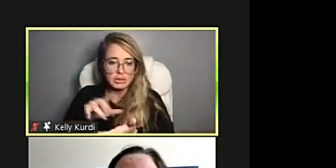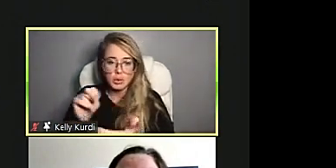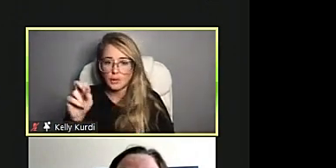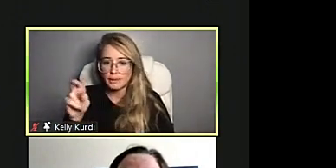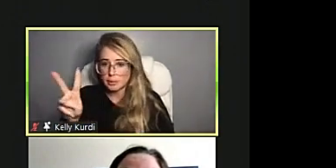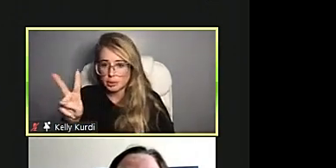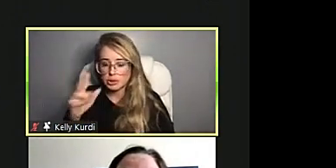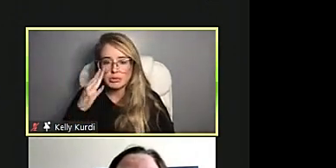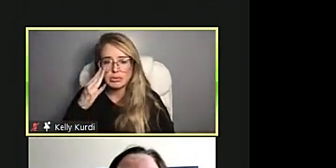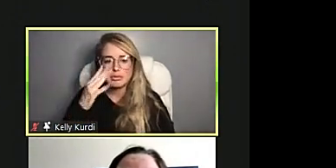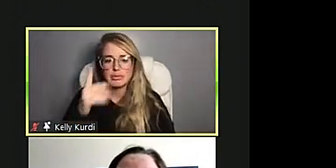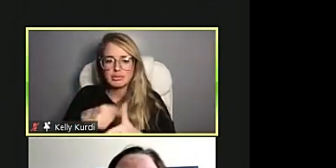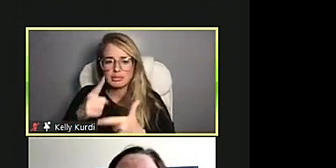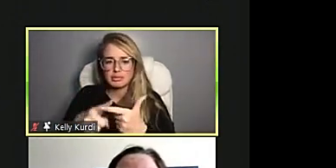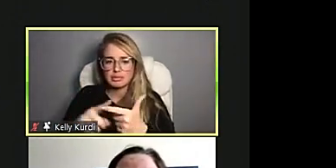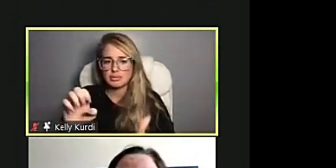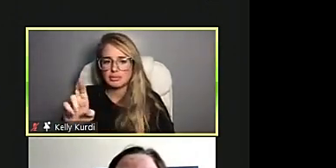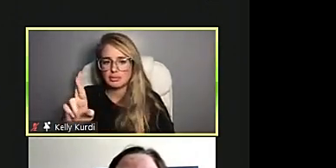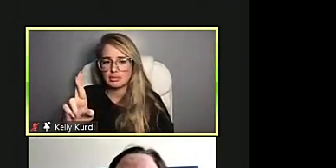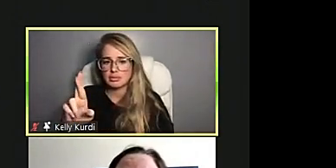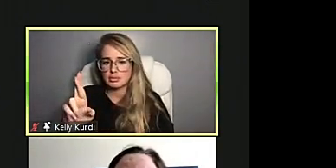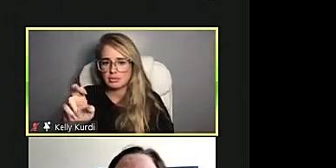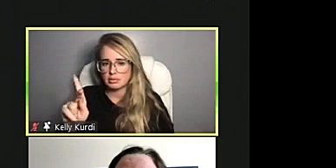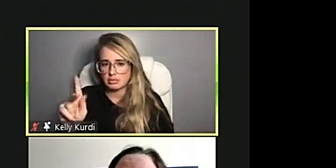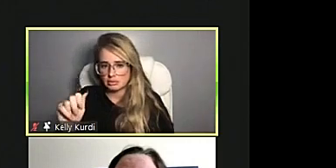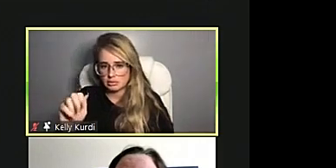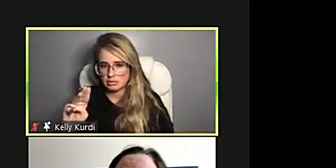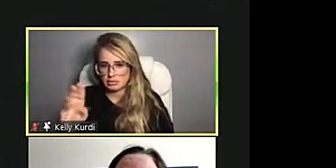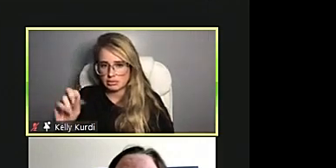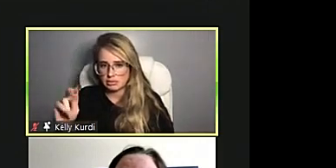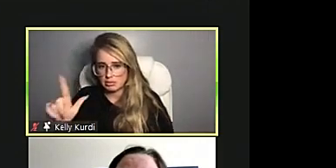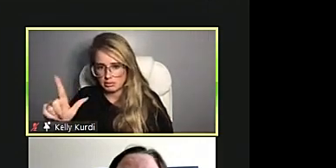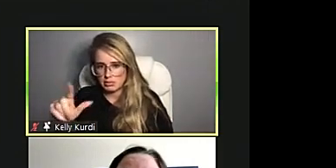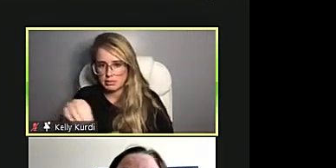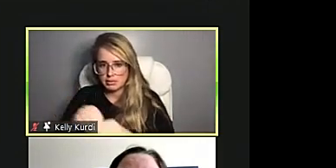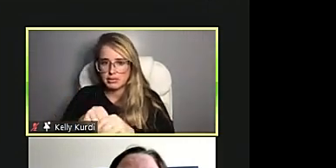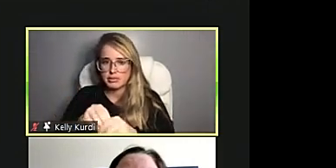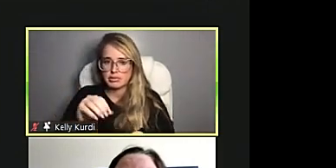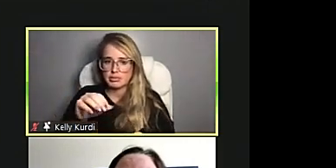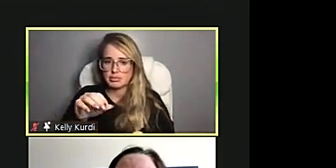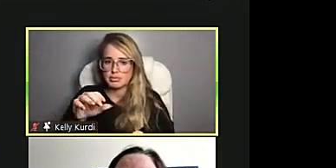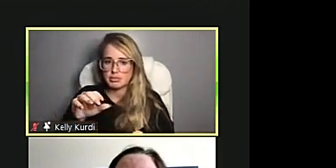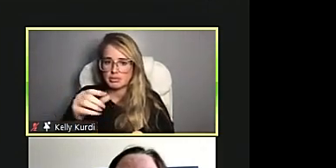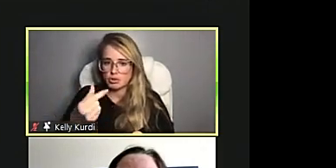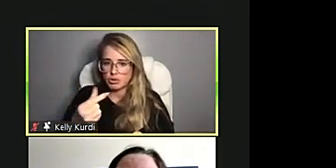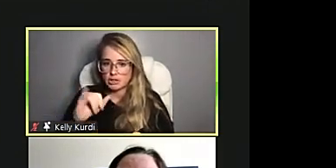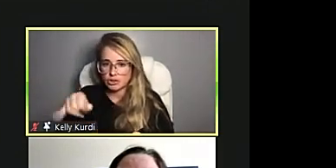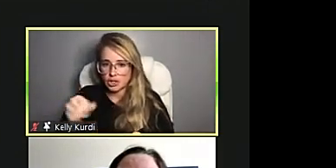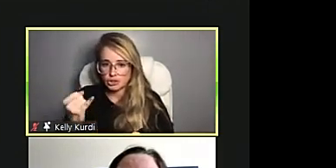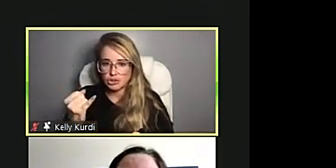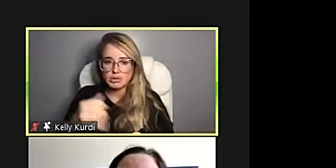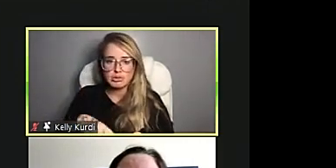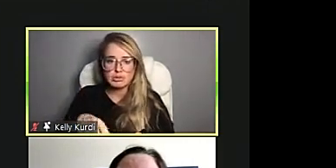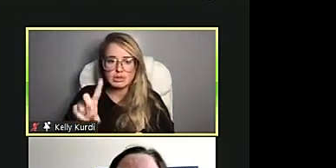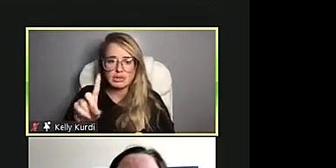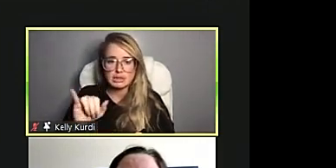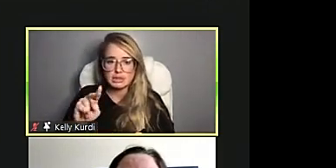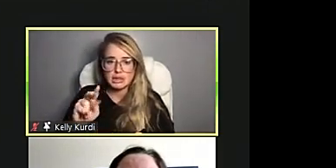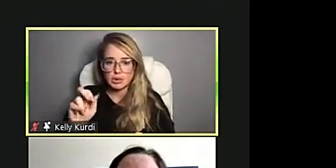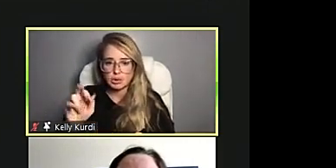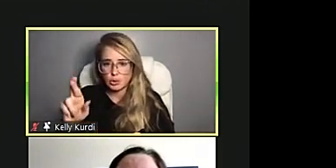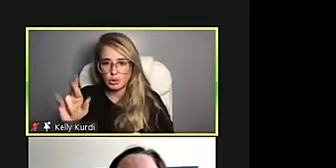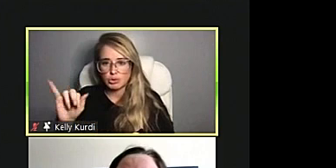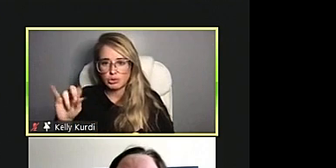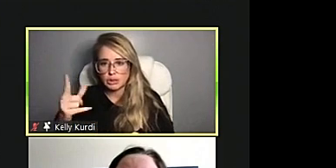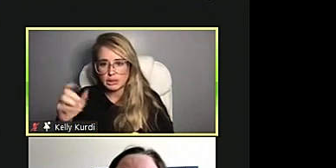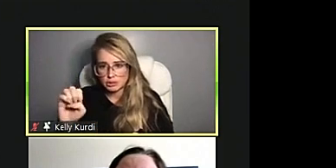mid-November. And then Eureka McConnell Science Museum, again, back out in the Western Slope in Grand Junction. Dinosaur Ridge at Morrison, and